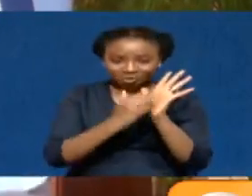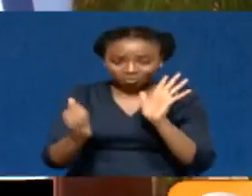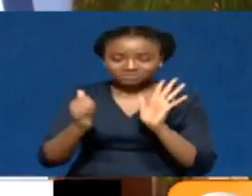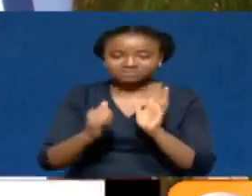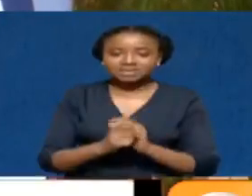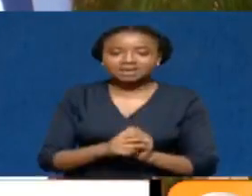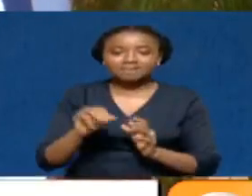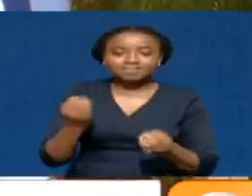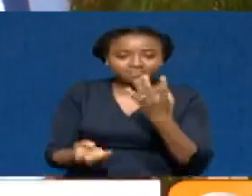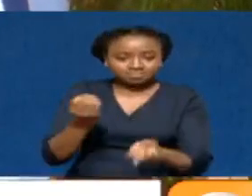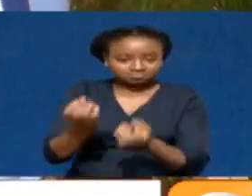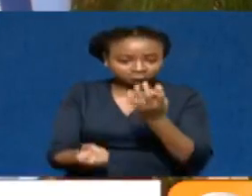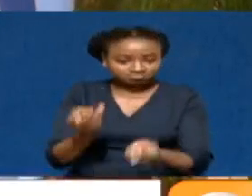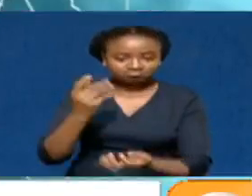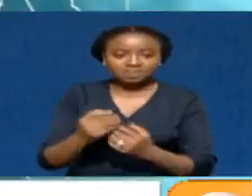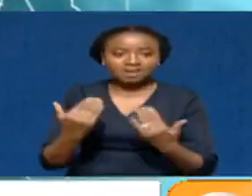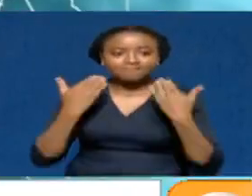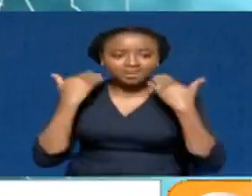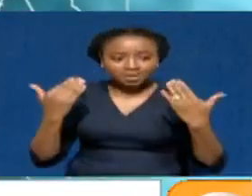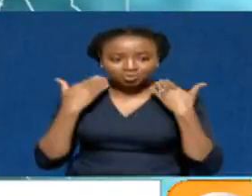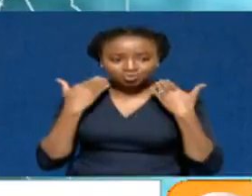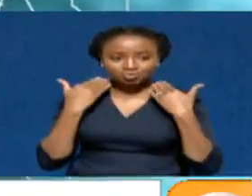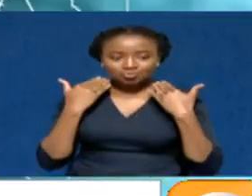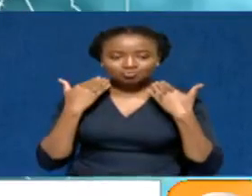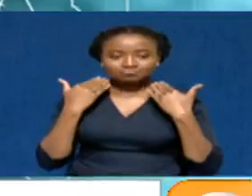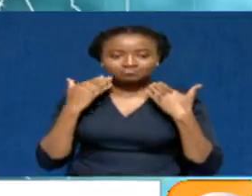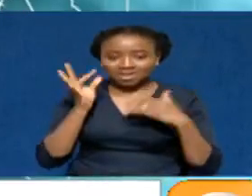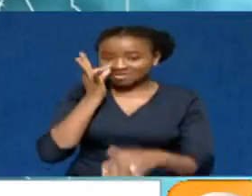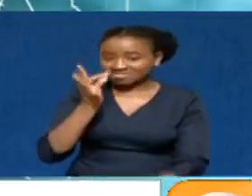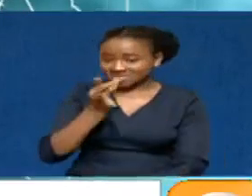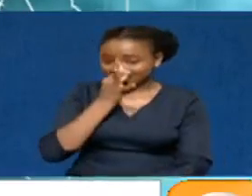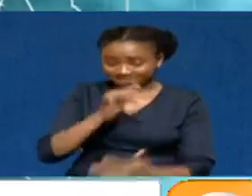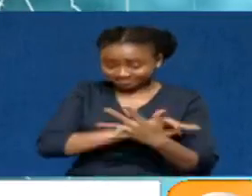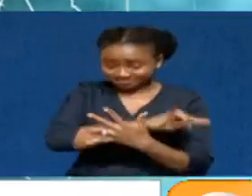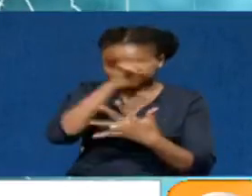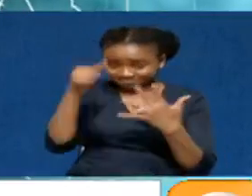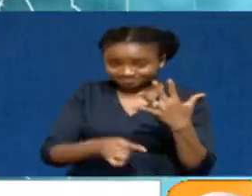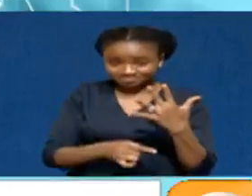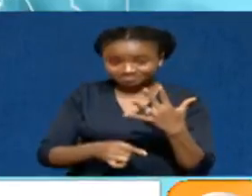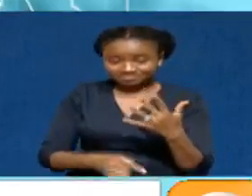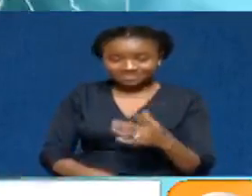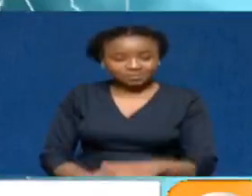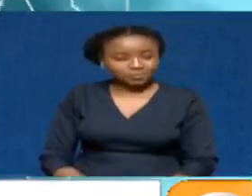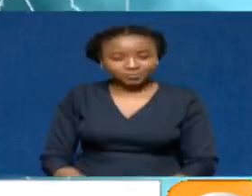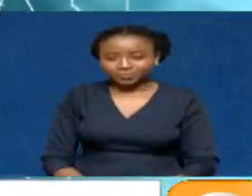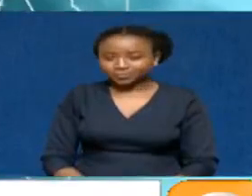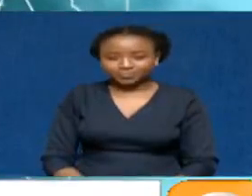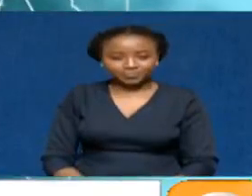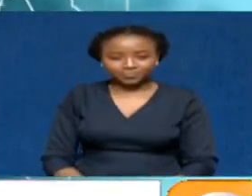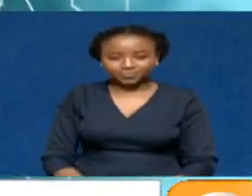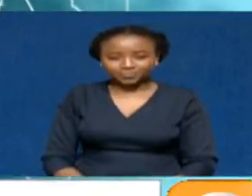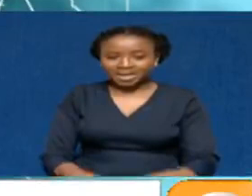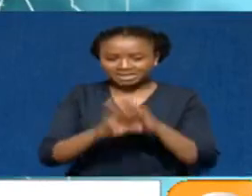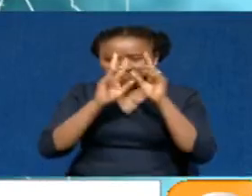Machakos, Baringo, Meru and Nyeri. Aware that